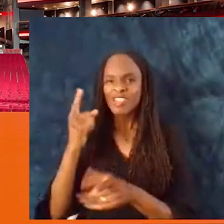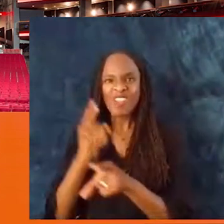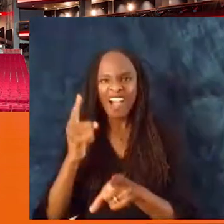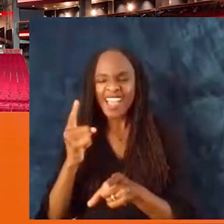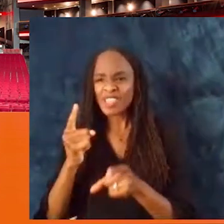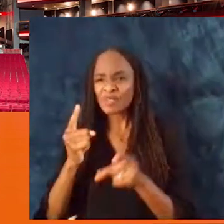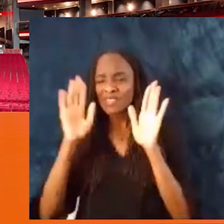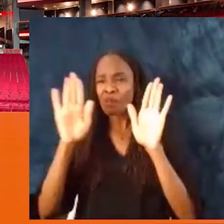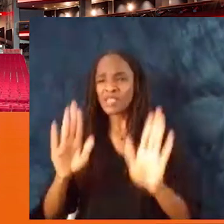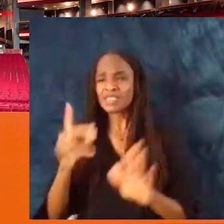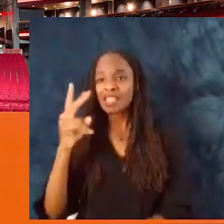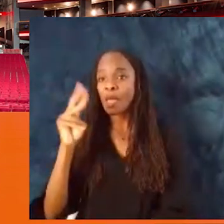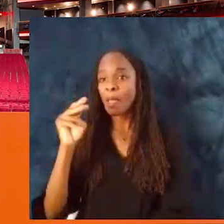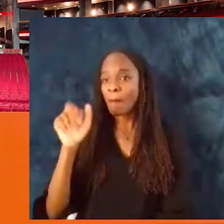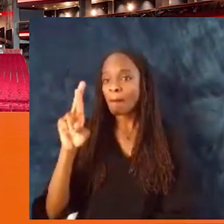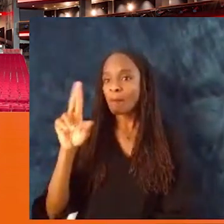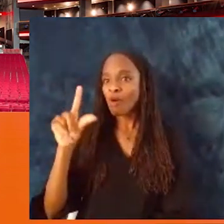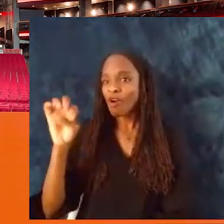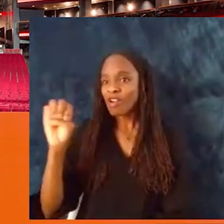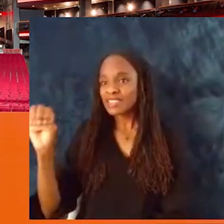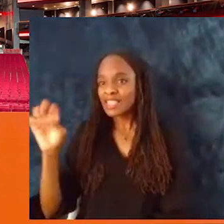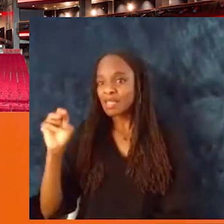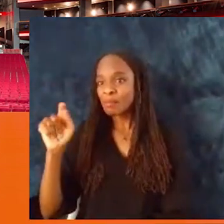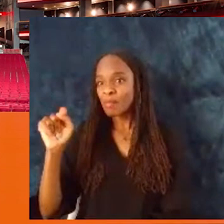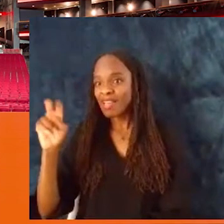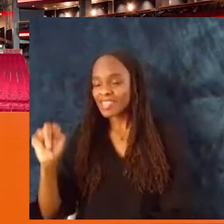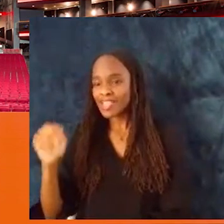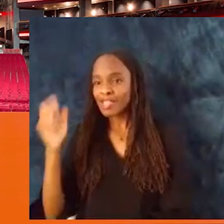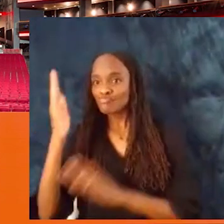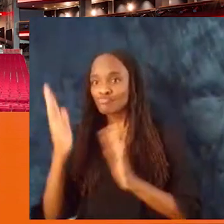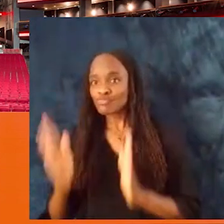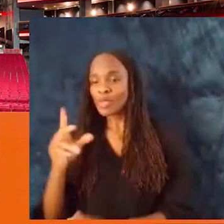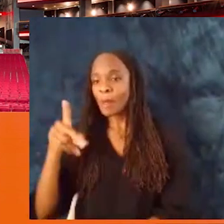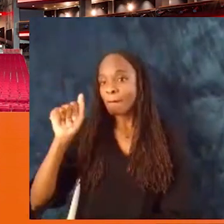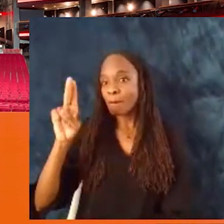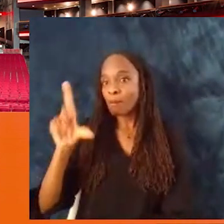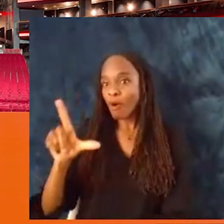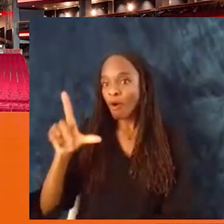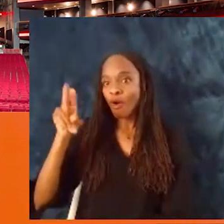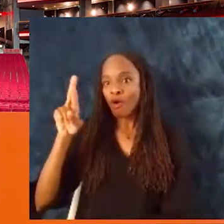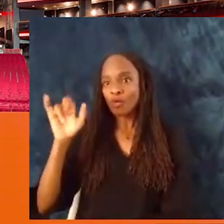Matlin as a presenter and Paul Raci nominated for his work in Sound